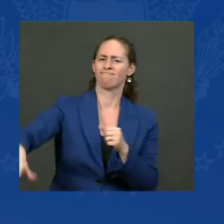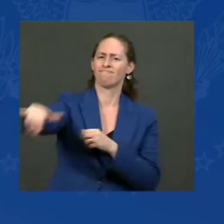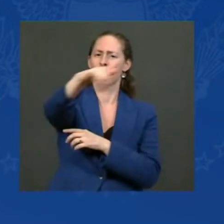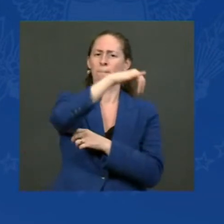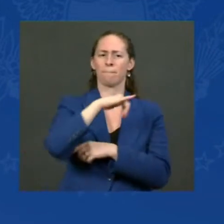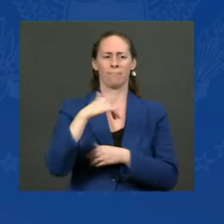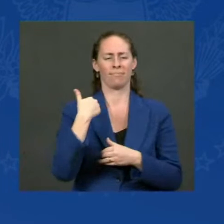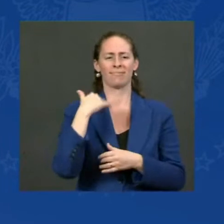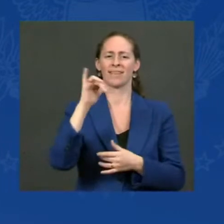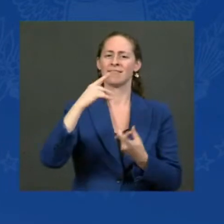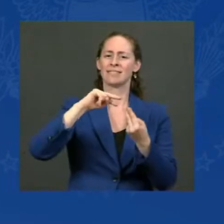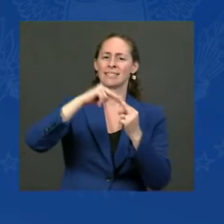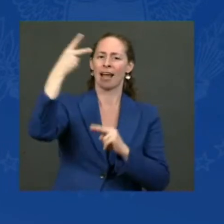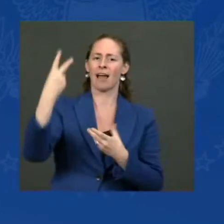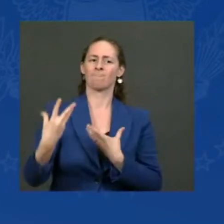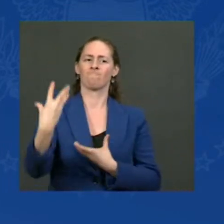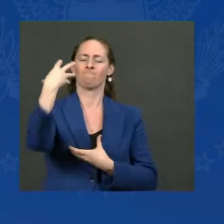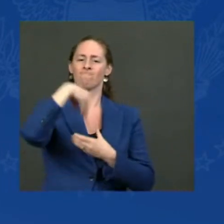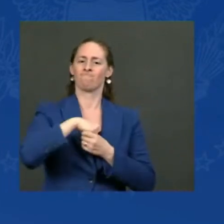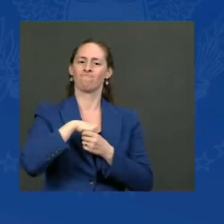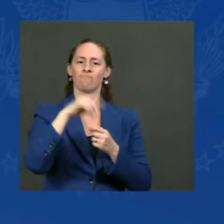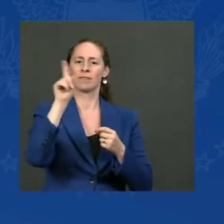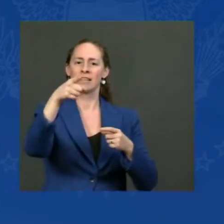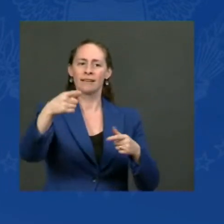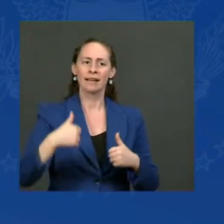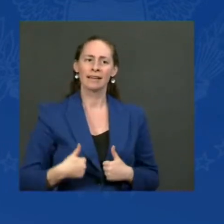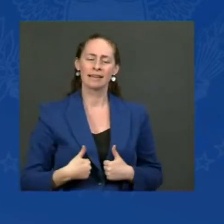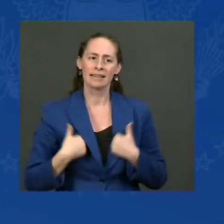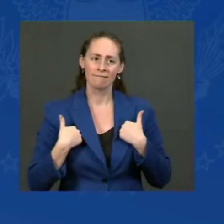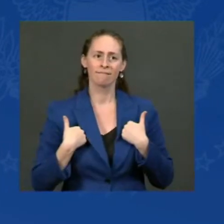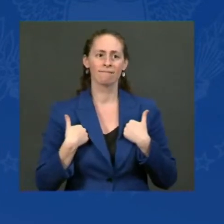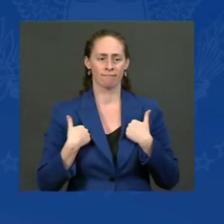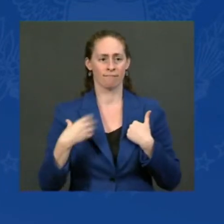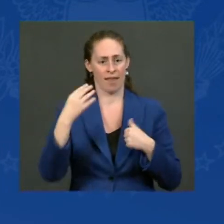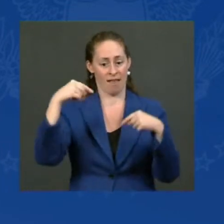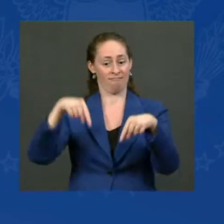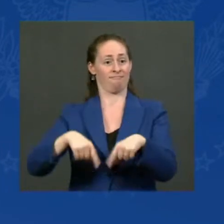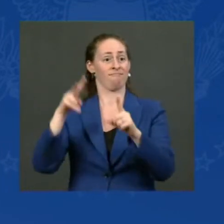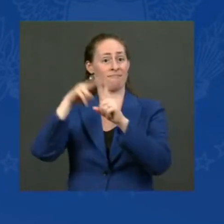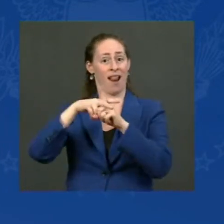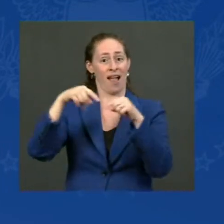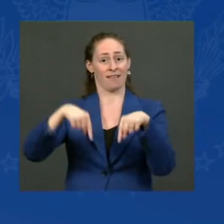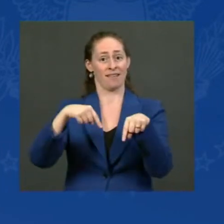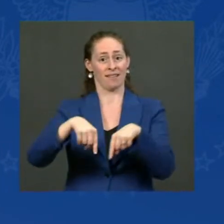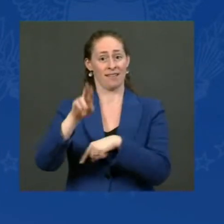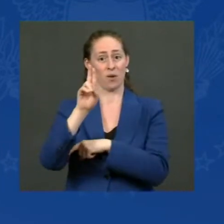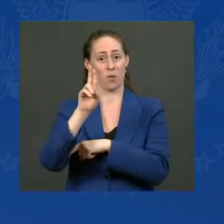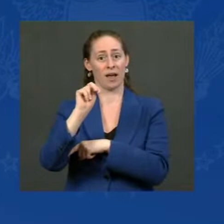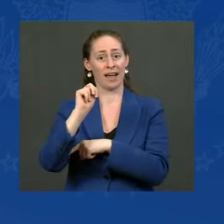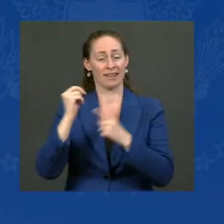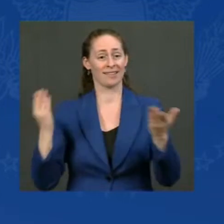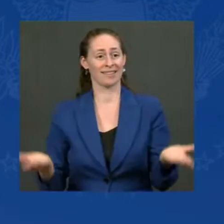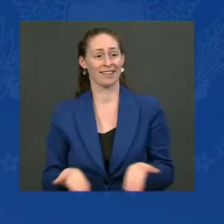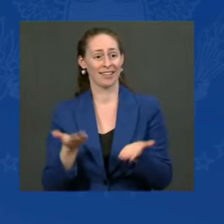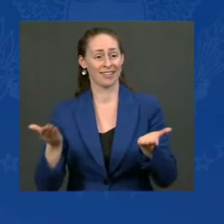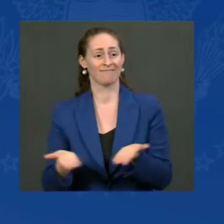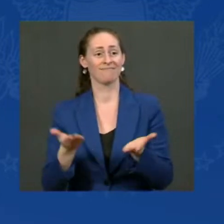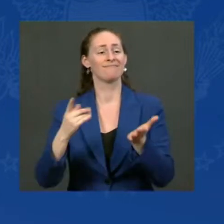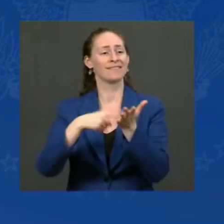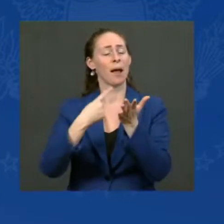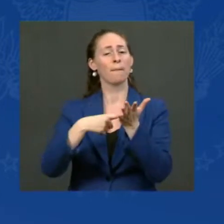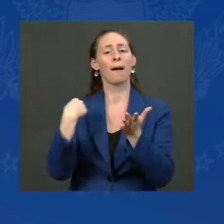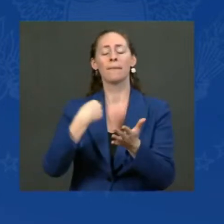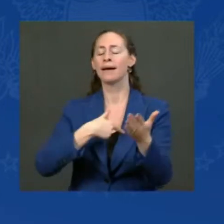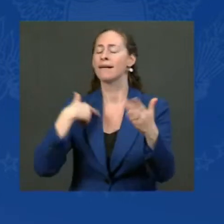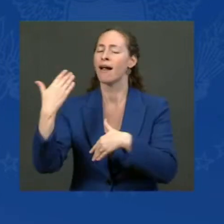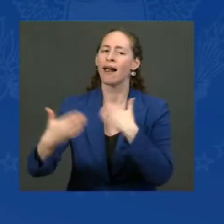critically, it's stamped into the DNA of this institution, the United States. We sometimes forget,